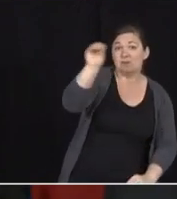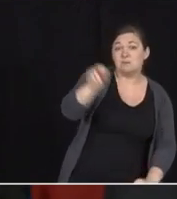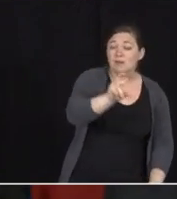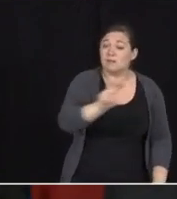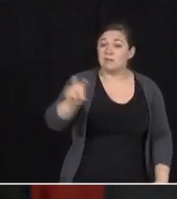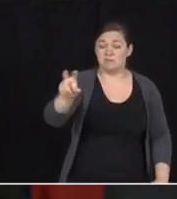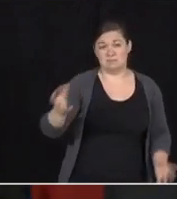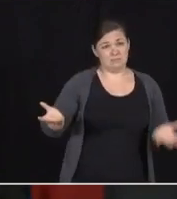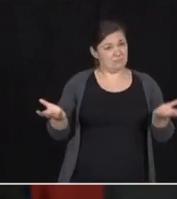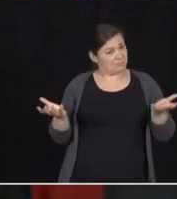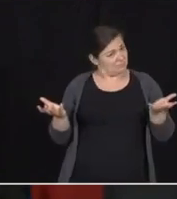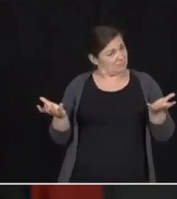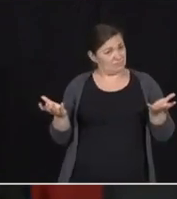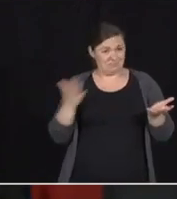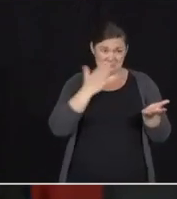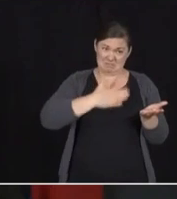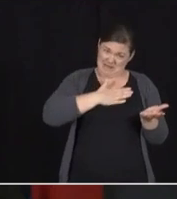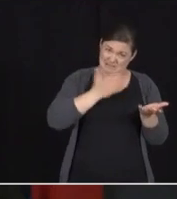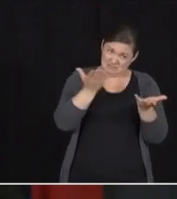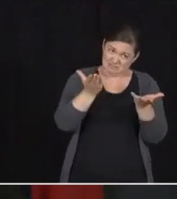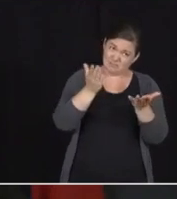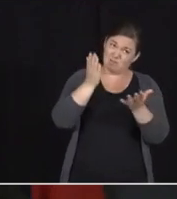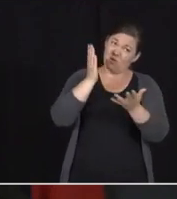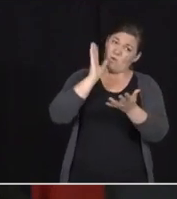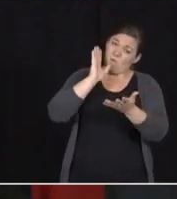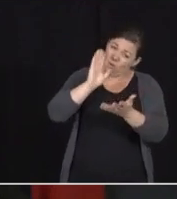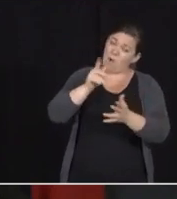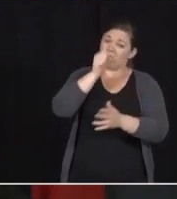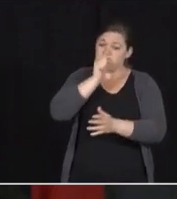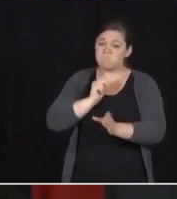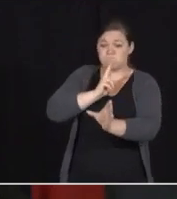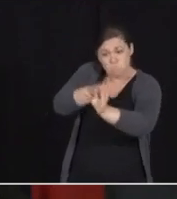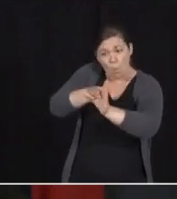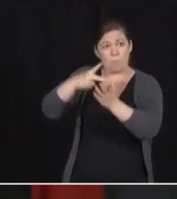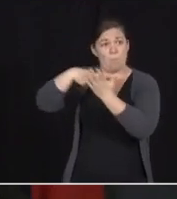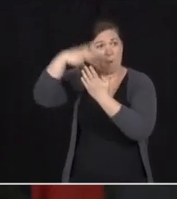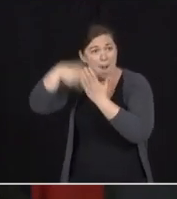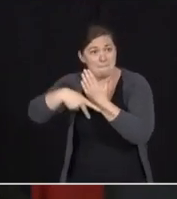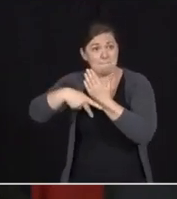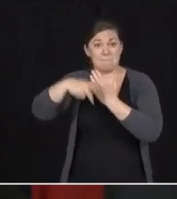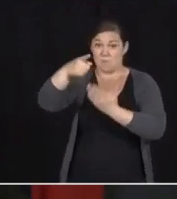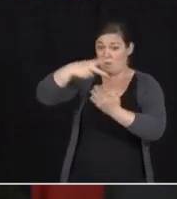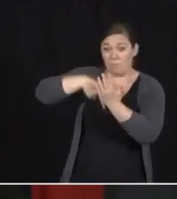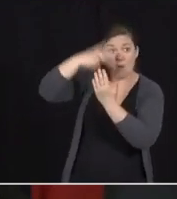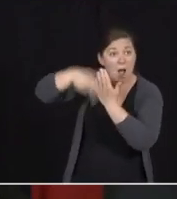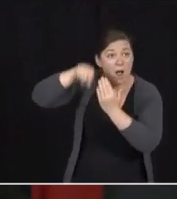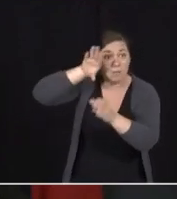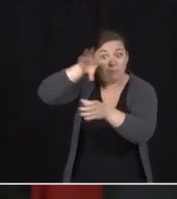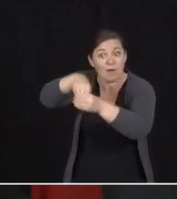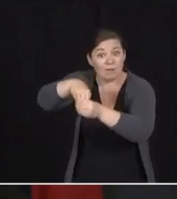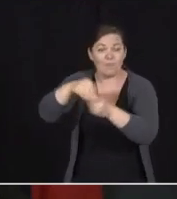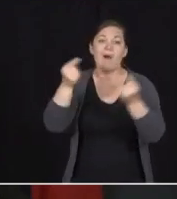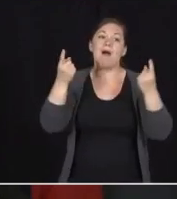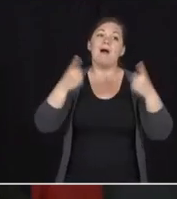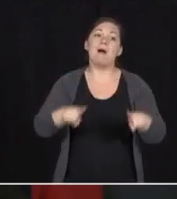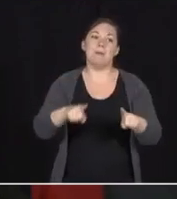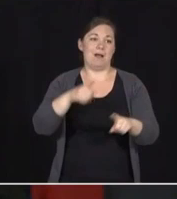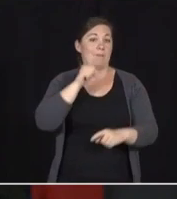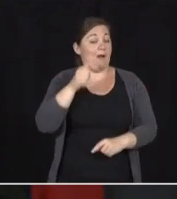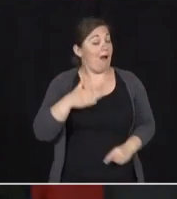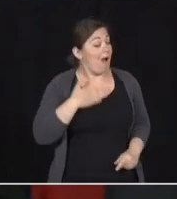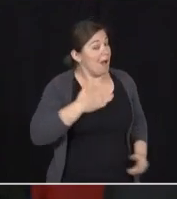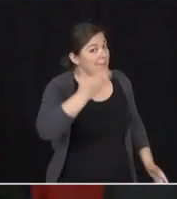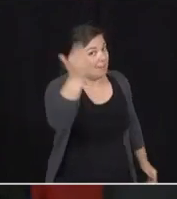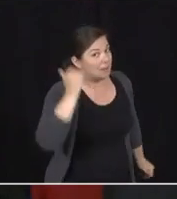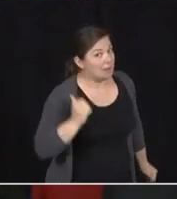start signing up for this, because they aren't going to like the consequences if they don't sign up for it. I can assure you, I'm protecting the